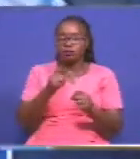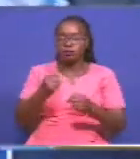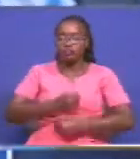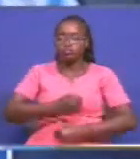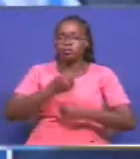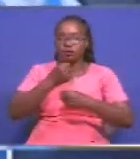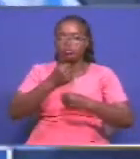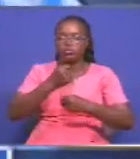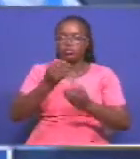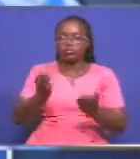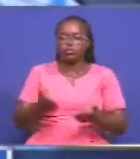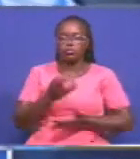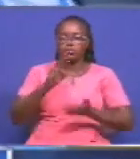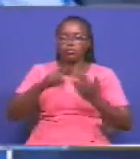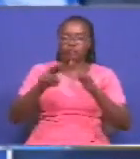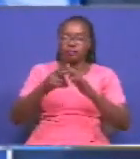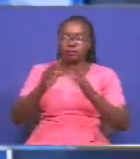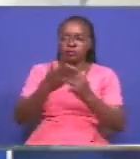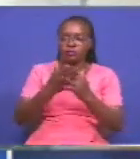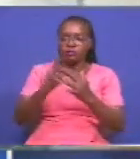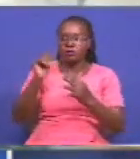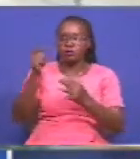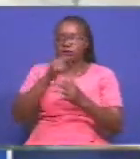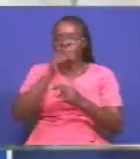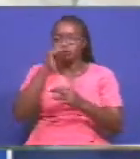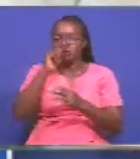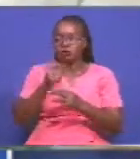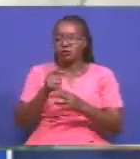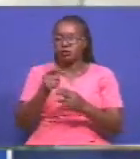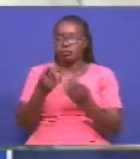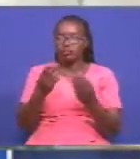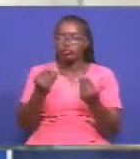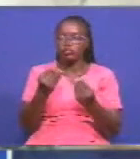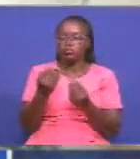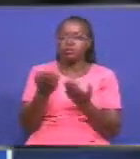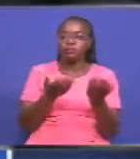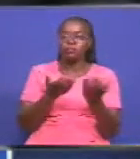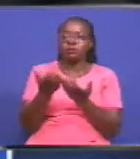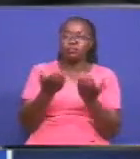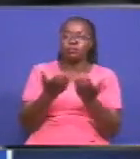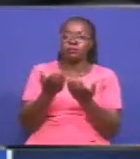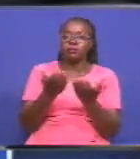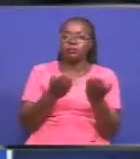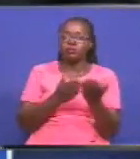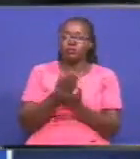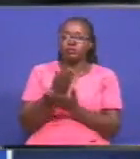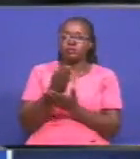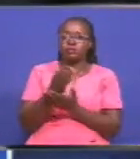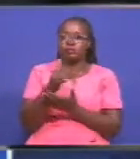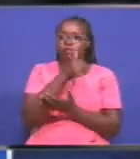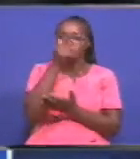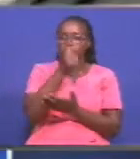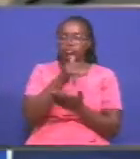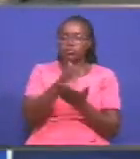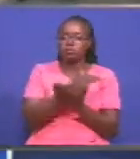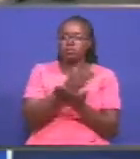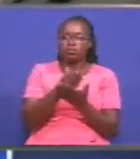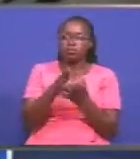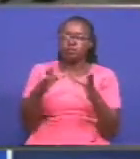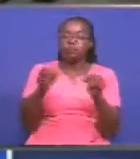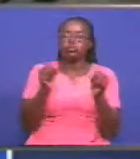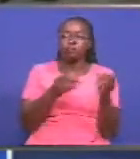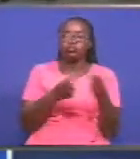the improved relations between Kenya and Tanzania will ease the ease of doing business by ensuring that the private sector seizes